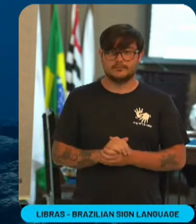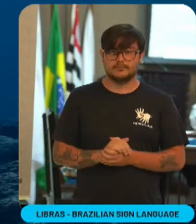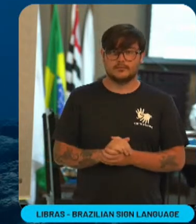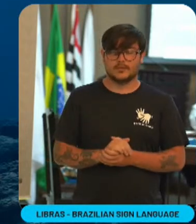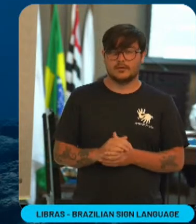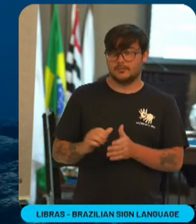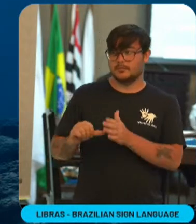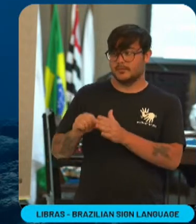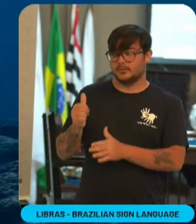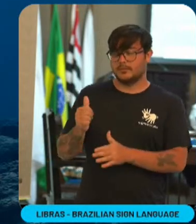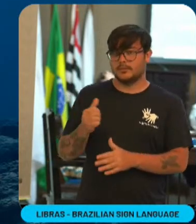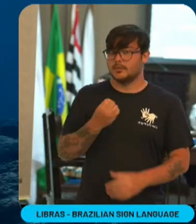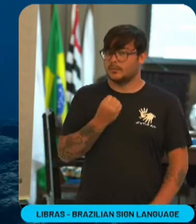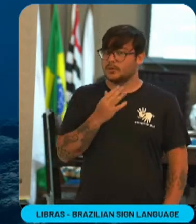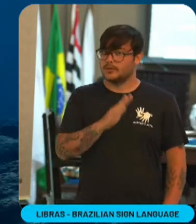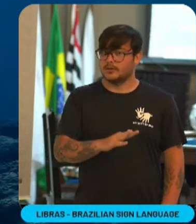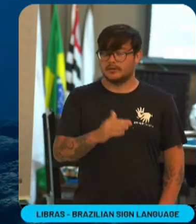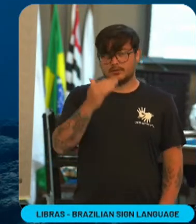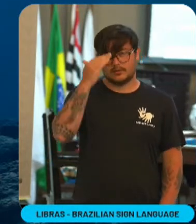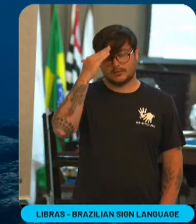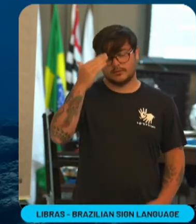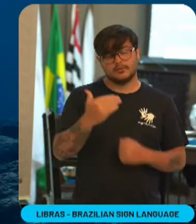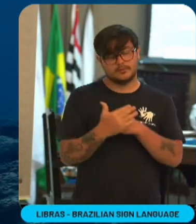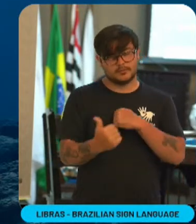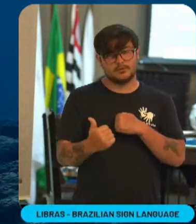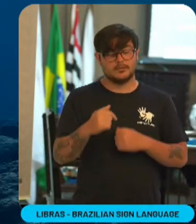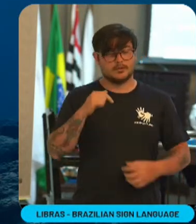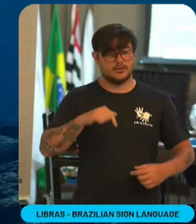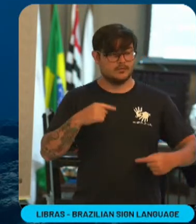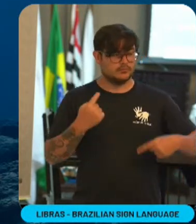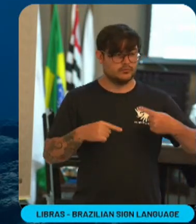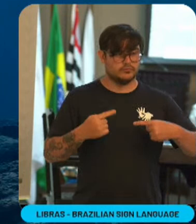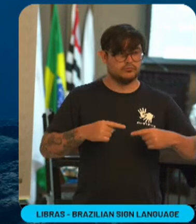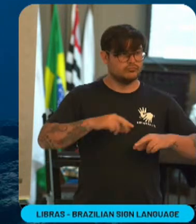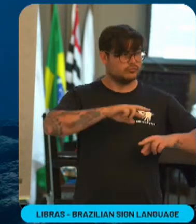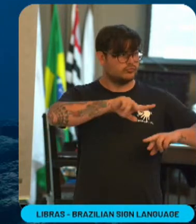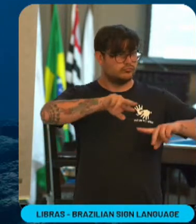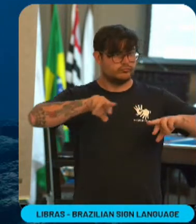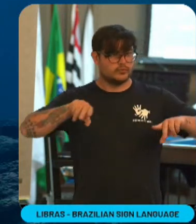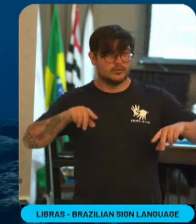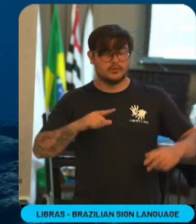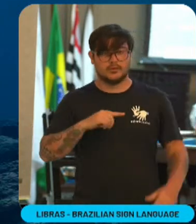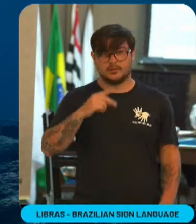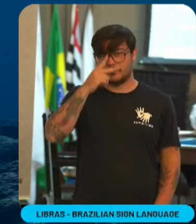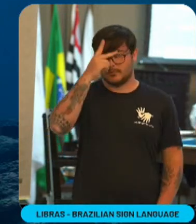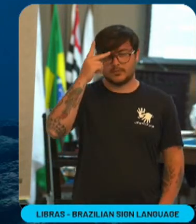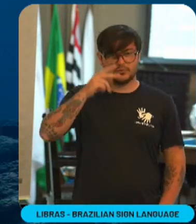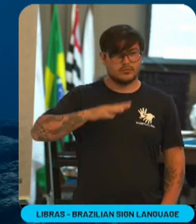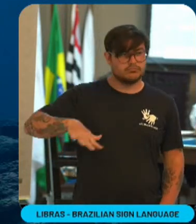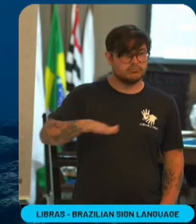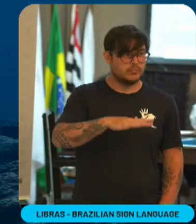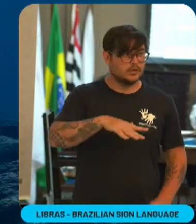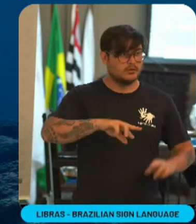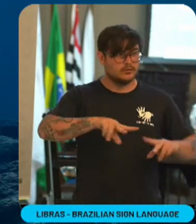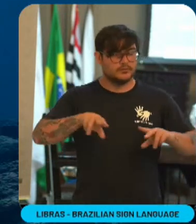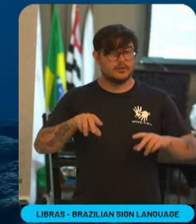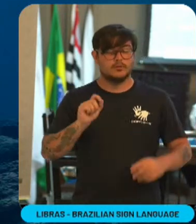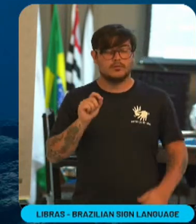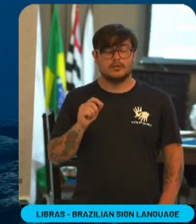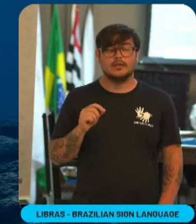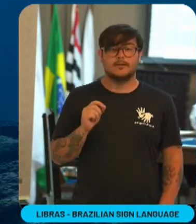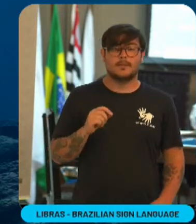relations between climate changes and the ocean? Well, first of all, I would like to thank you very much for this